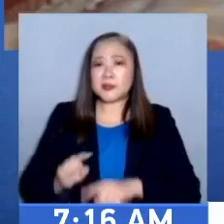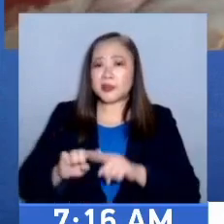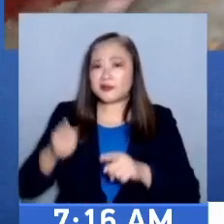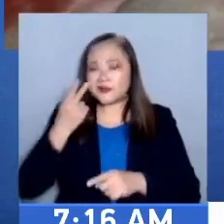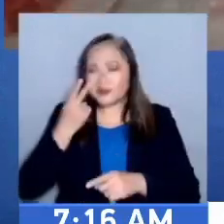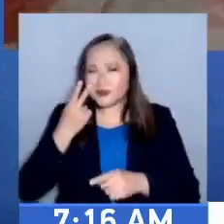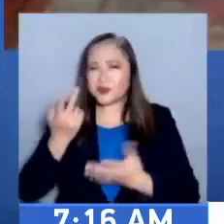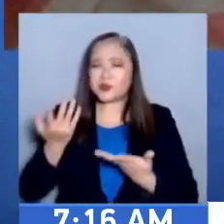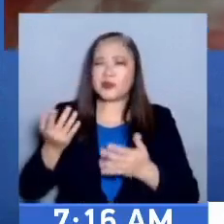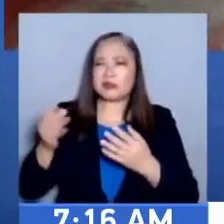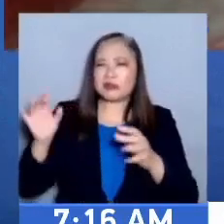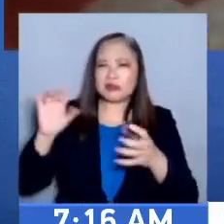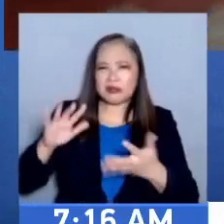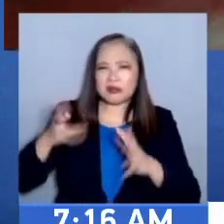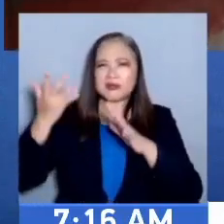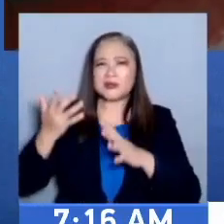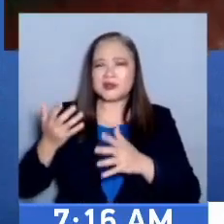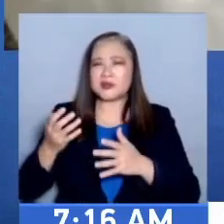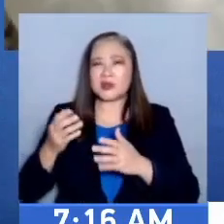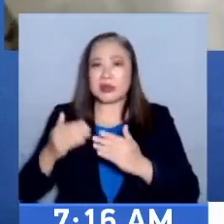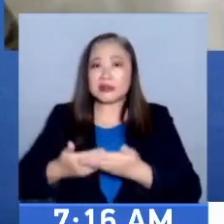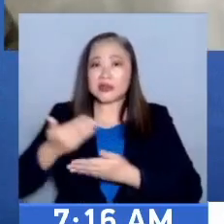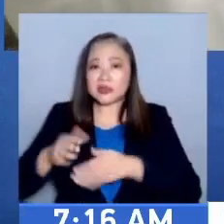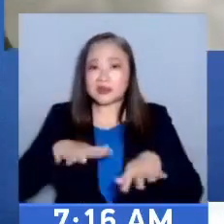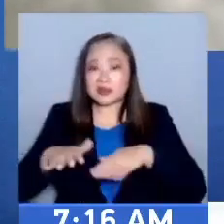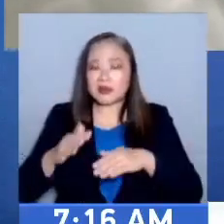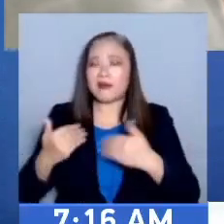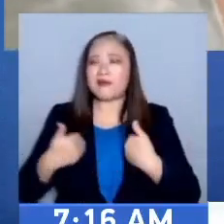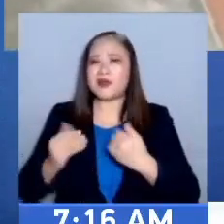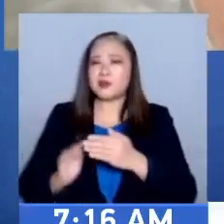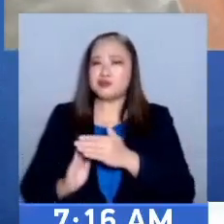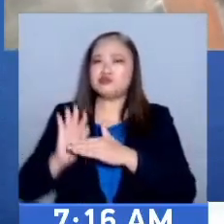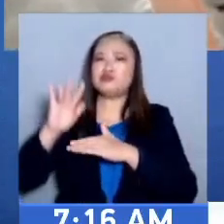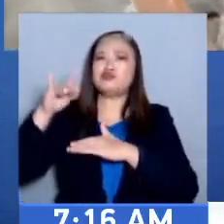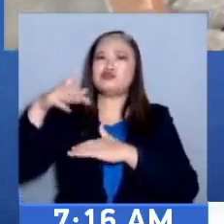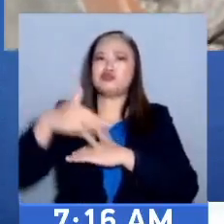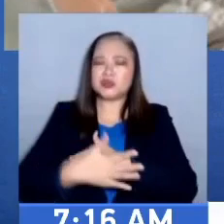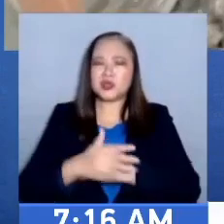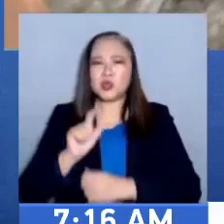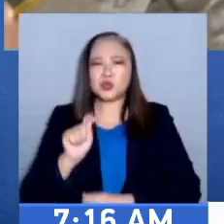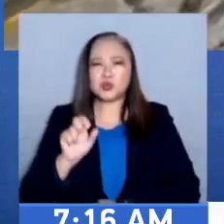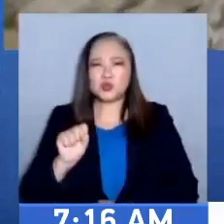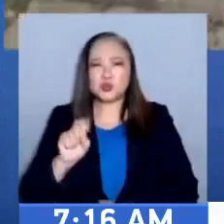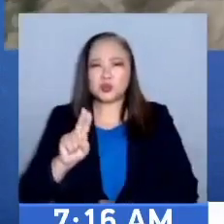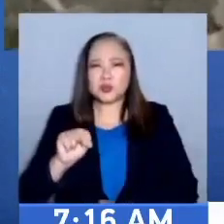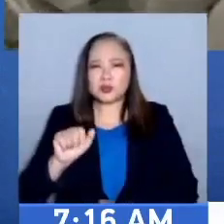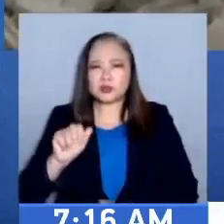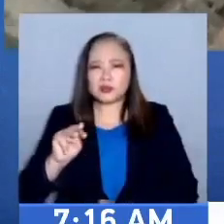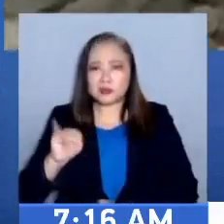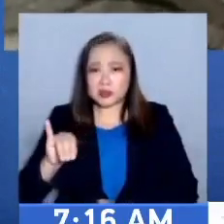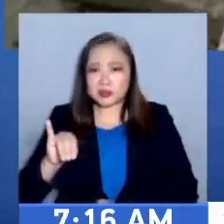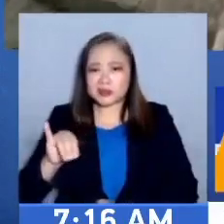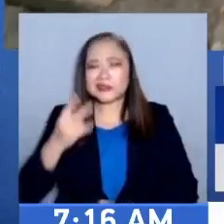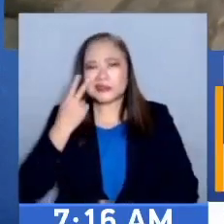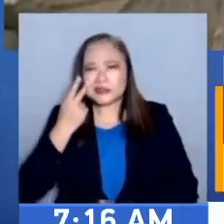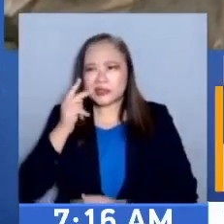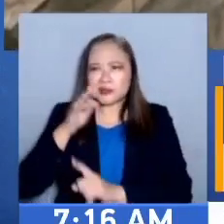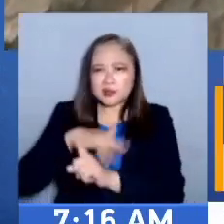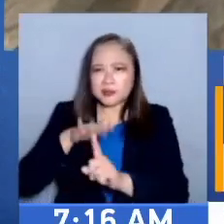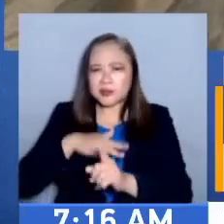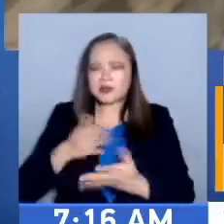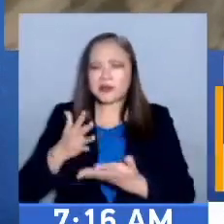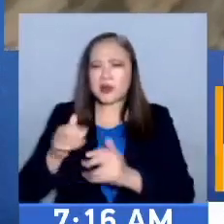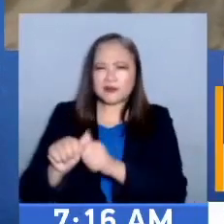as tsunamis may mga natural signs po tayo na pwede nating ah Tandaan para po makaiwas po nito for